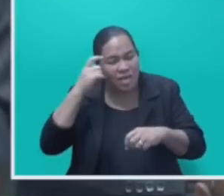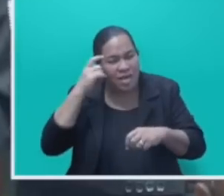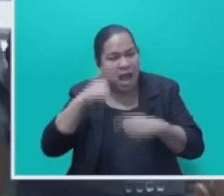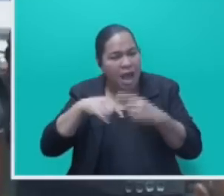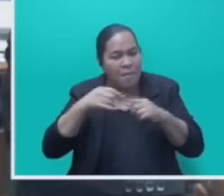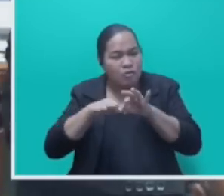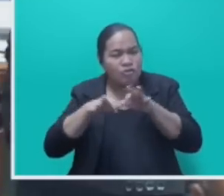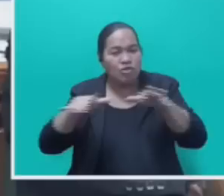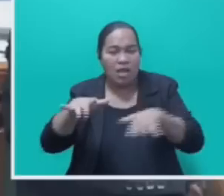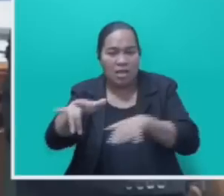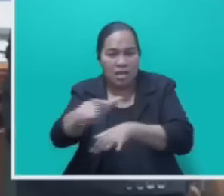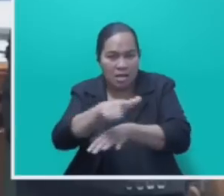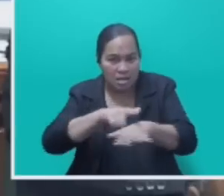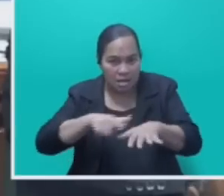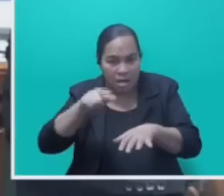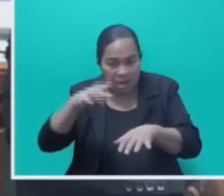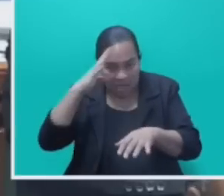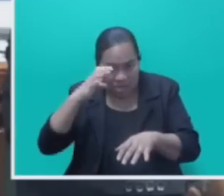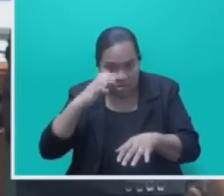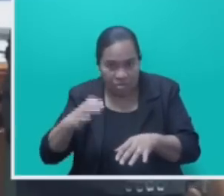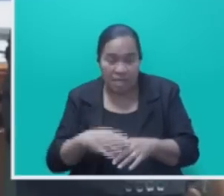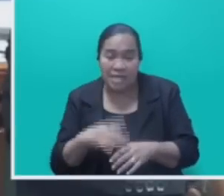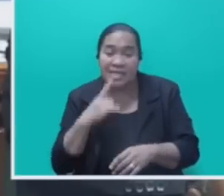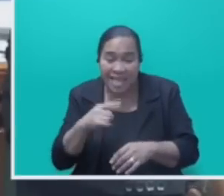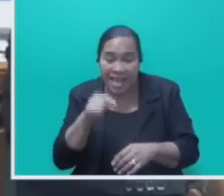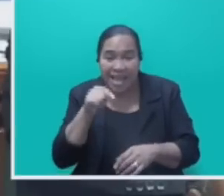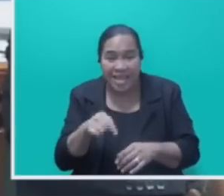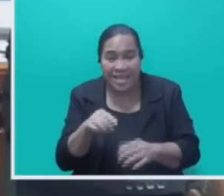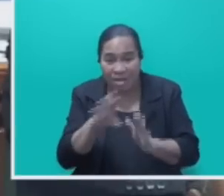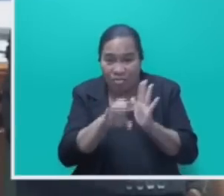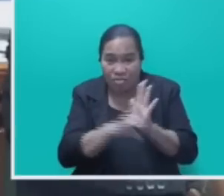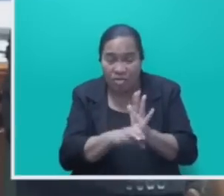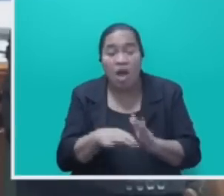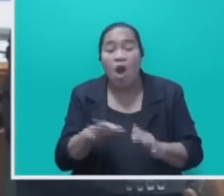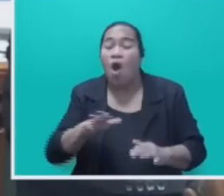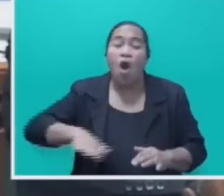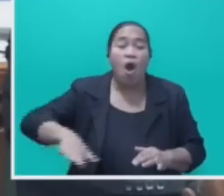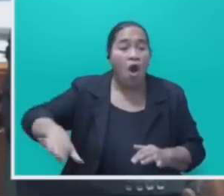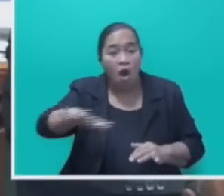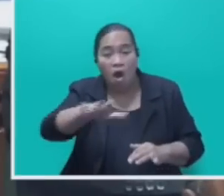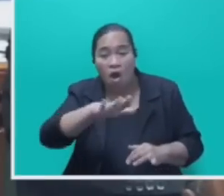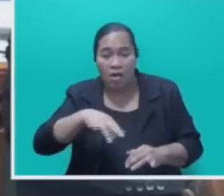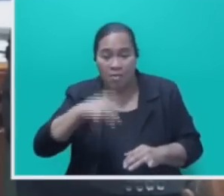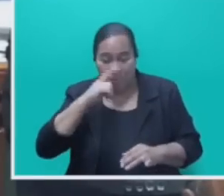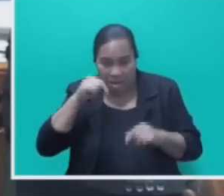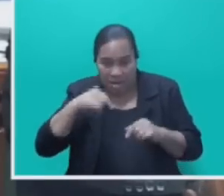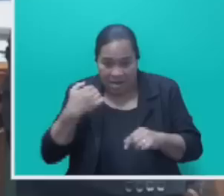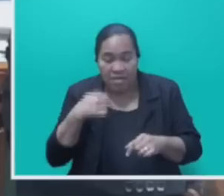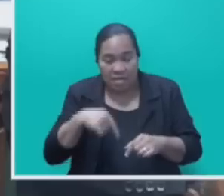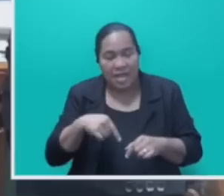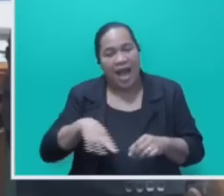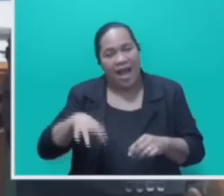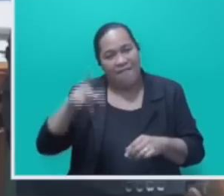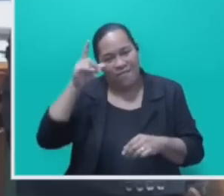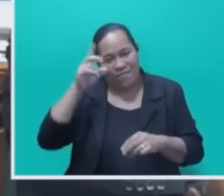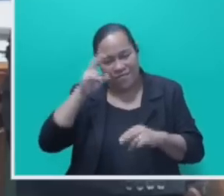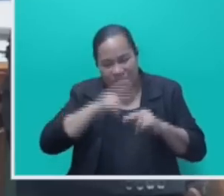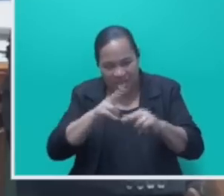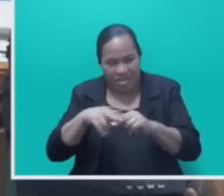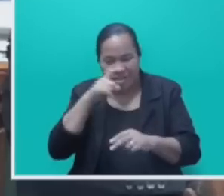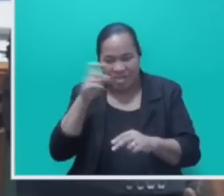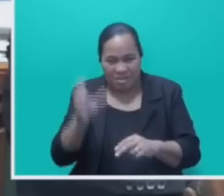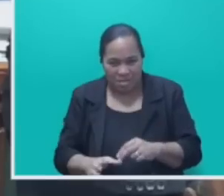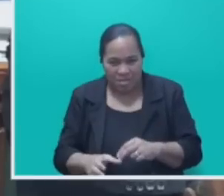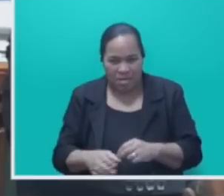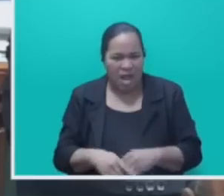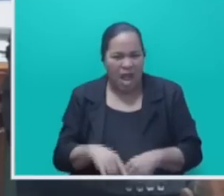and at the expense of the Constitution, which states that all citizens are Fijians, But we have a Prime Minister who refuses to call citizens